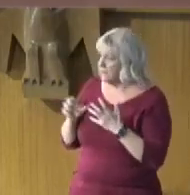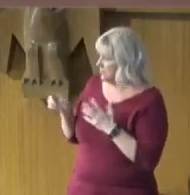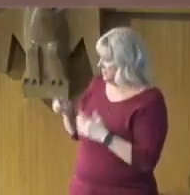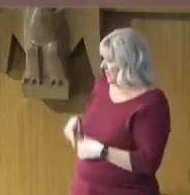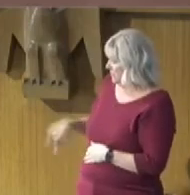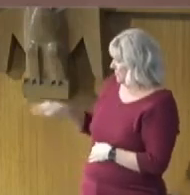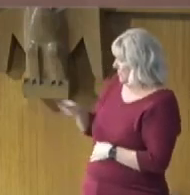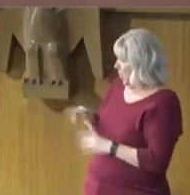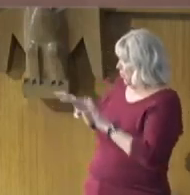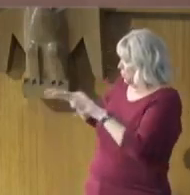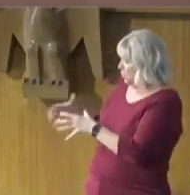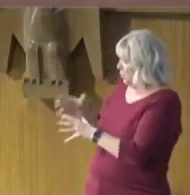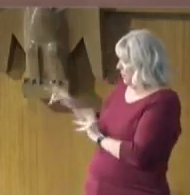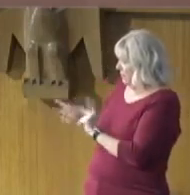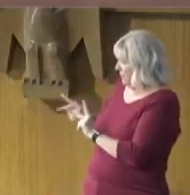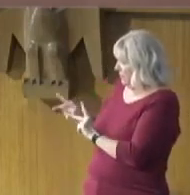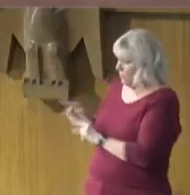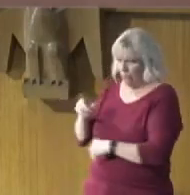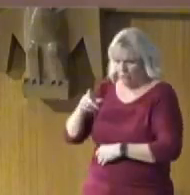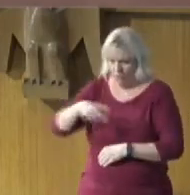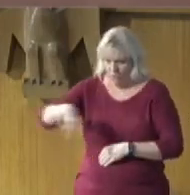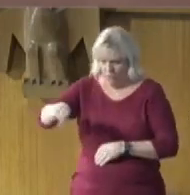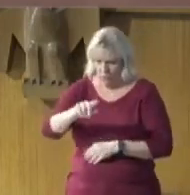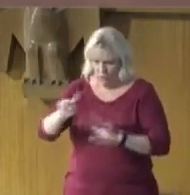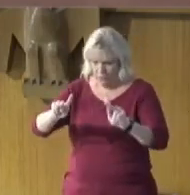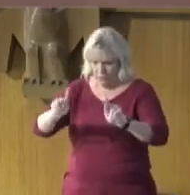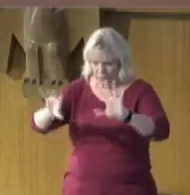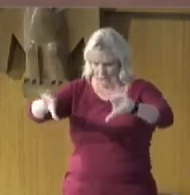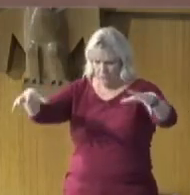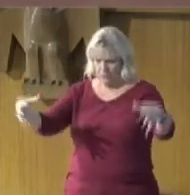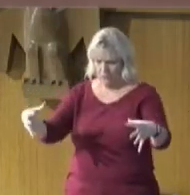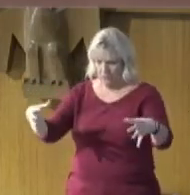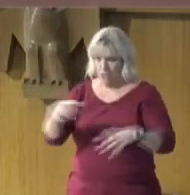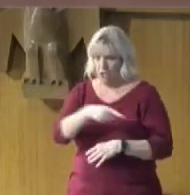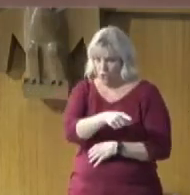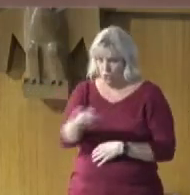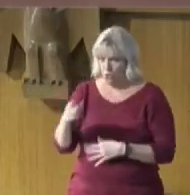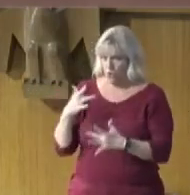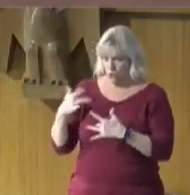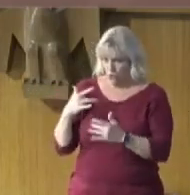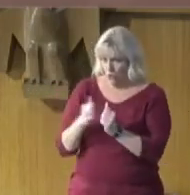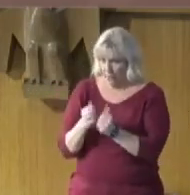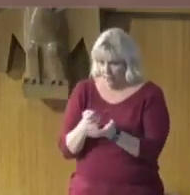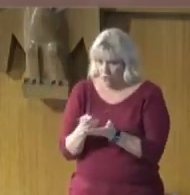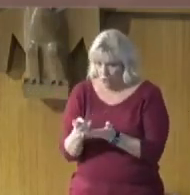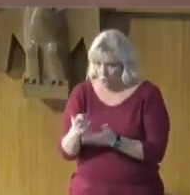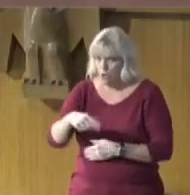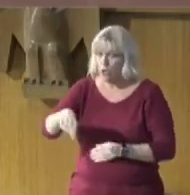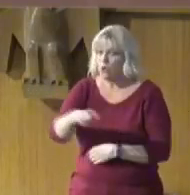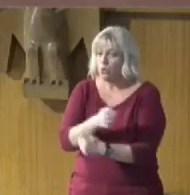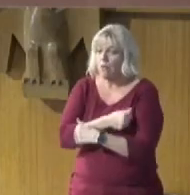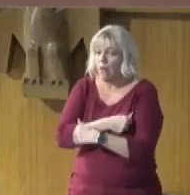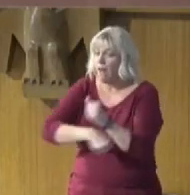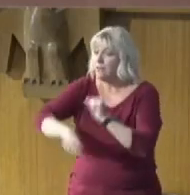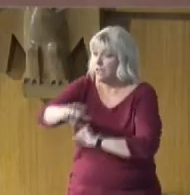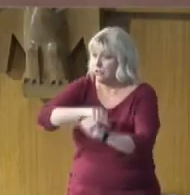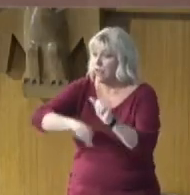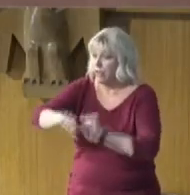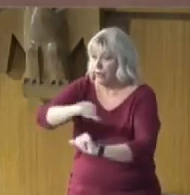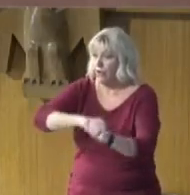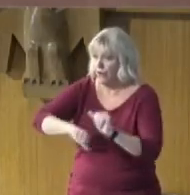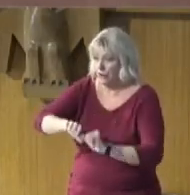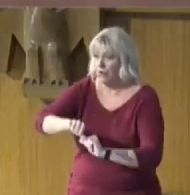who are concerned with the truth first and foremost, at all costs even, and we are to love one another with such